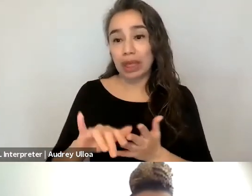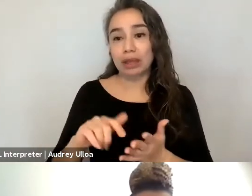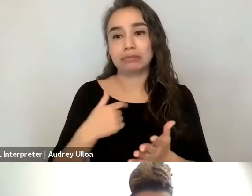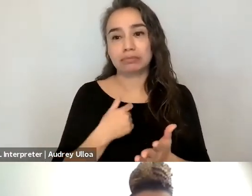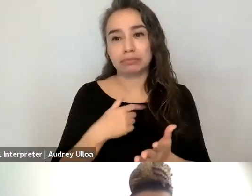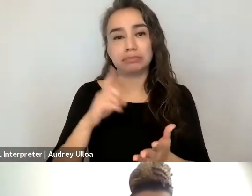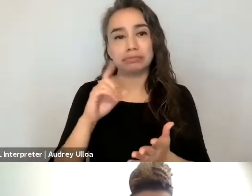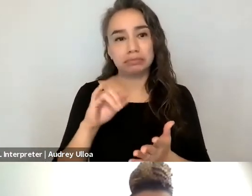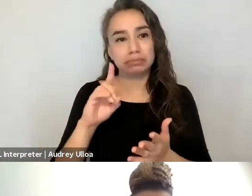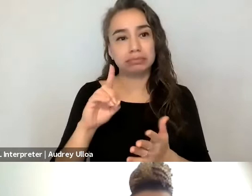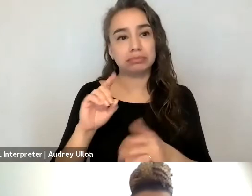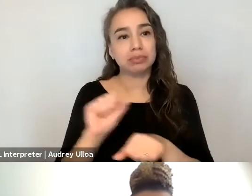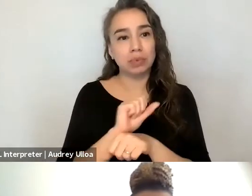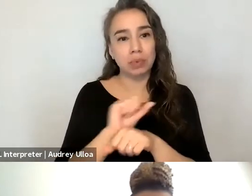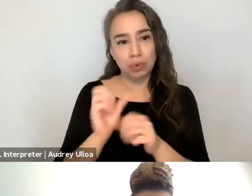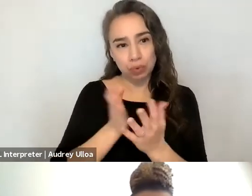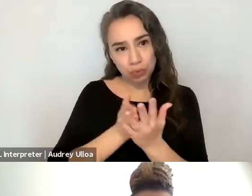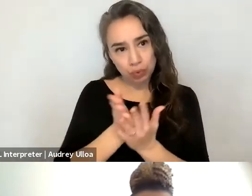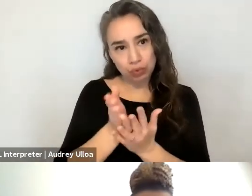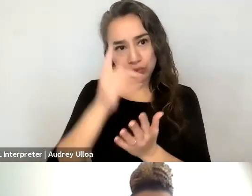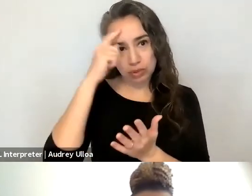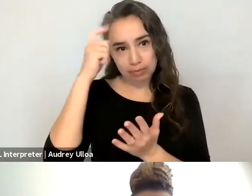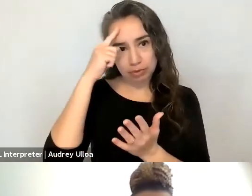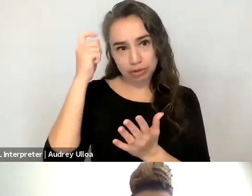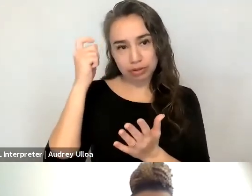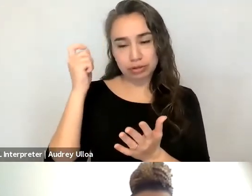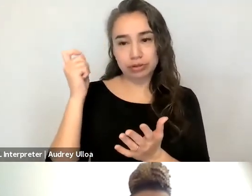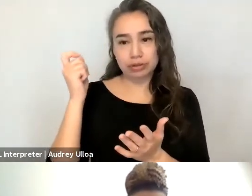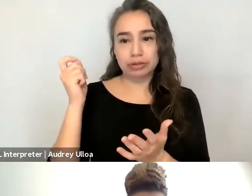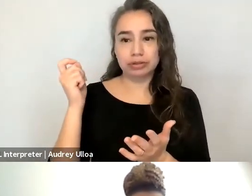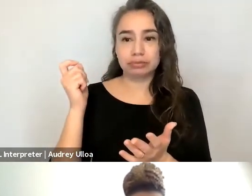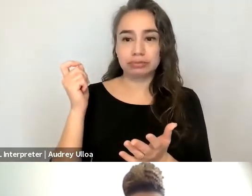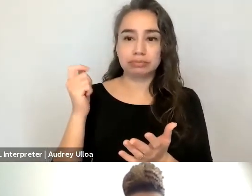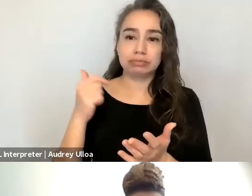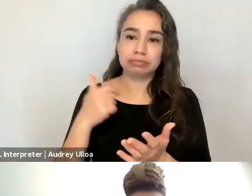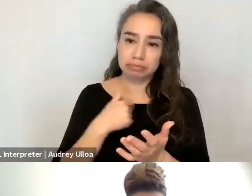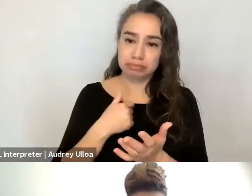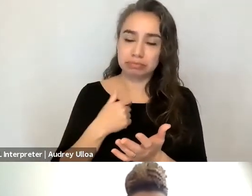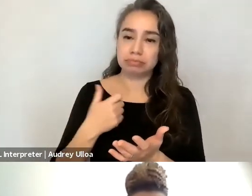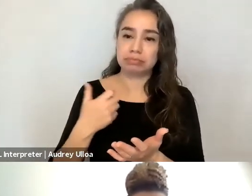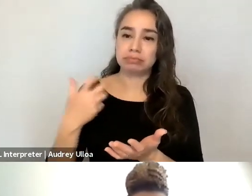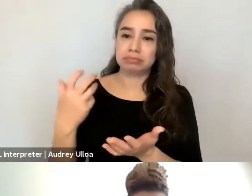work through the summer by like gaining us some new,